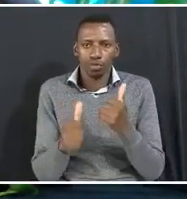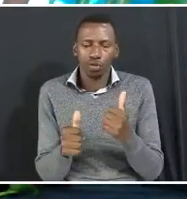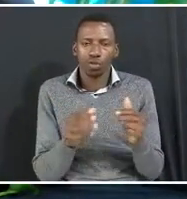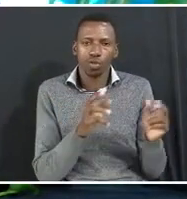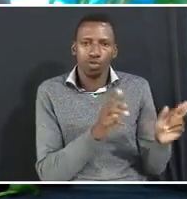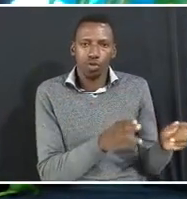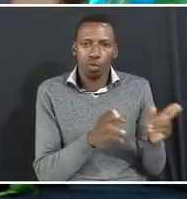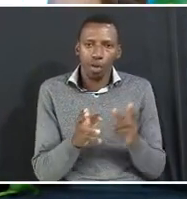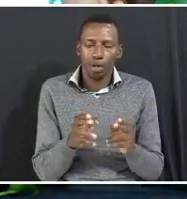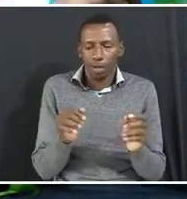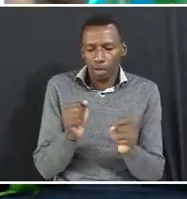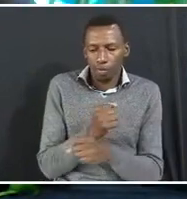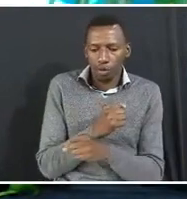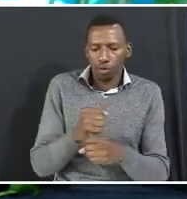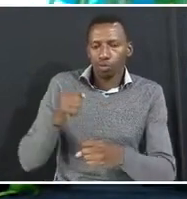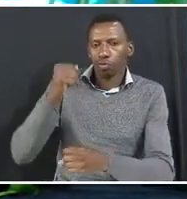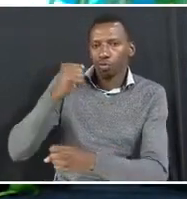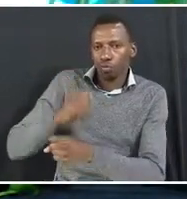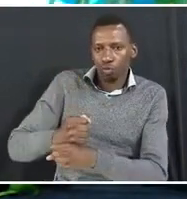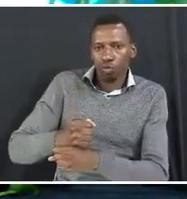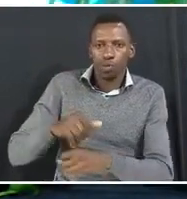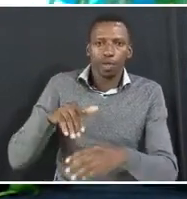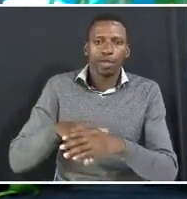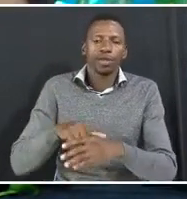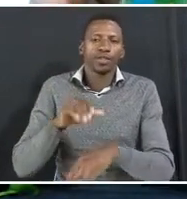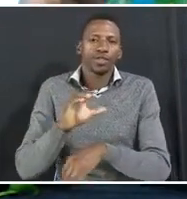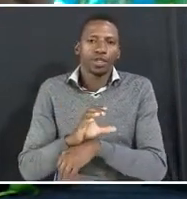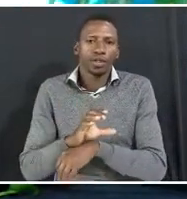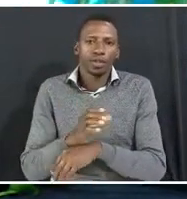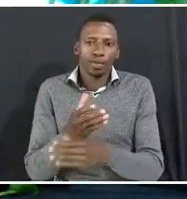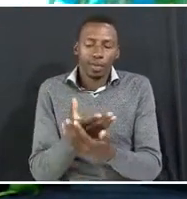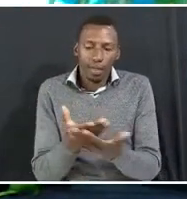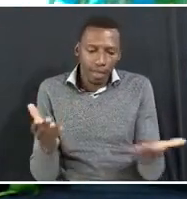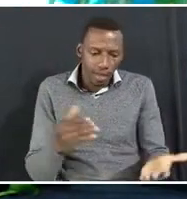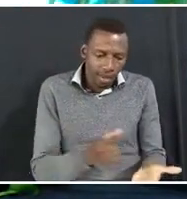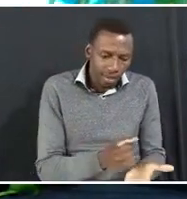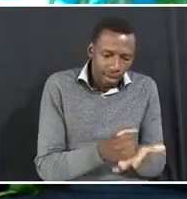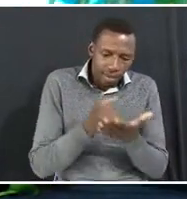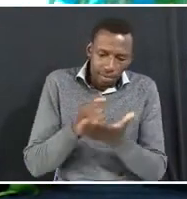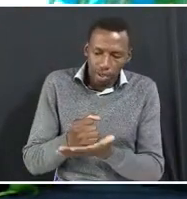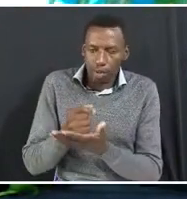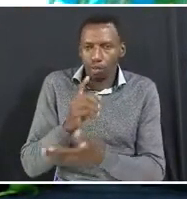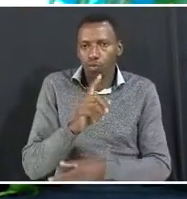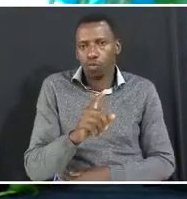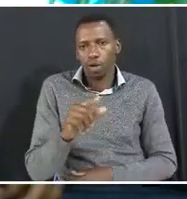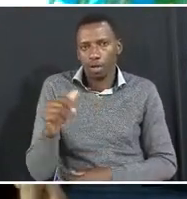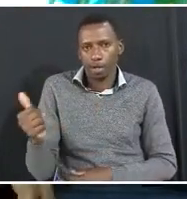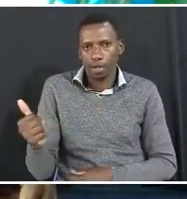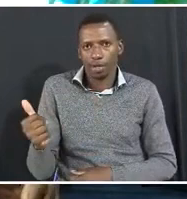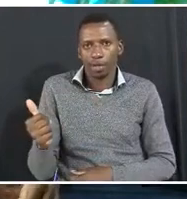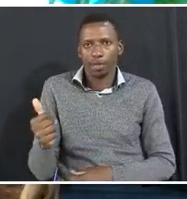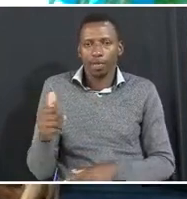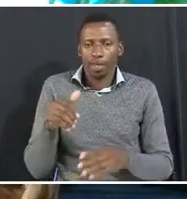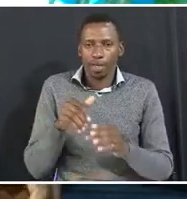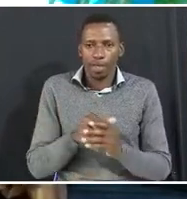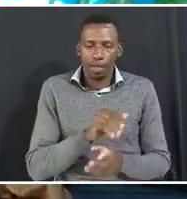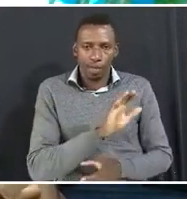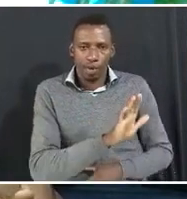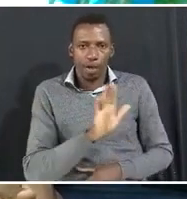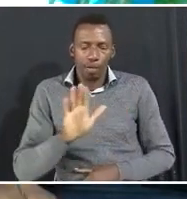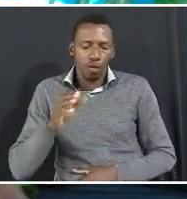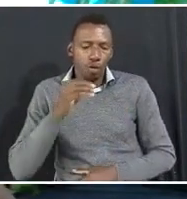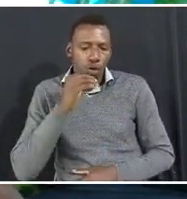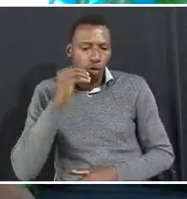normally not done inside the church. They help one another in their own estates. I